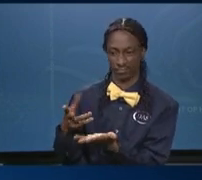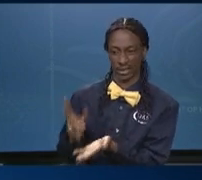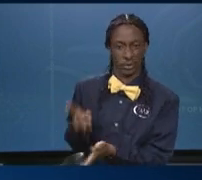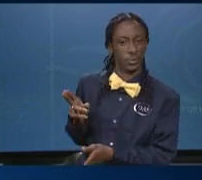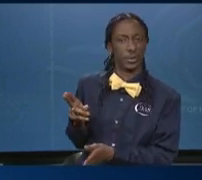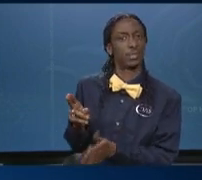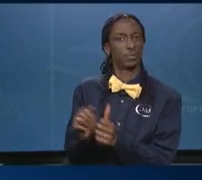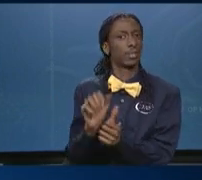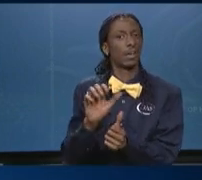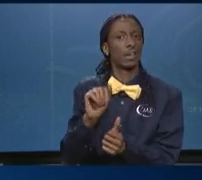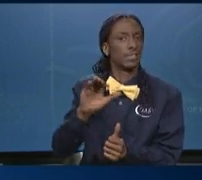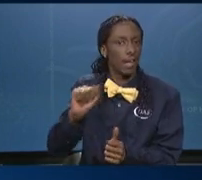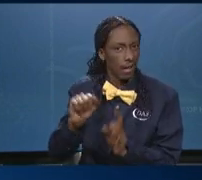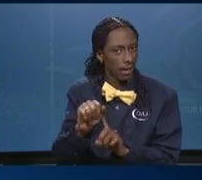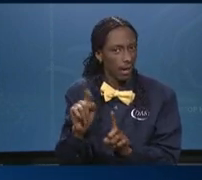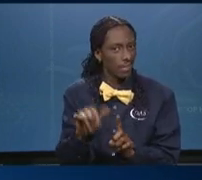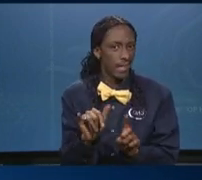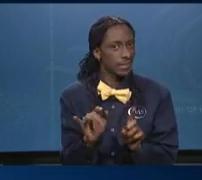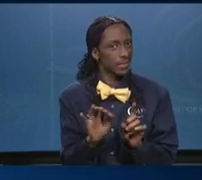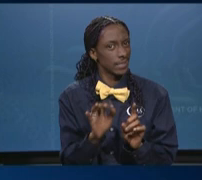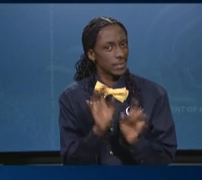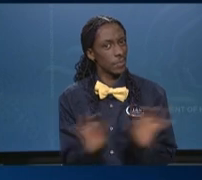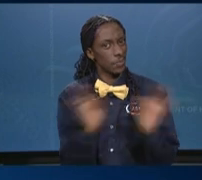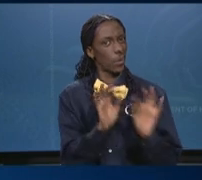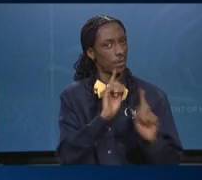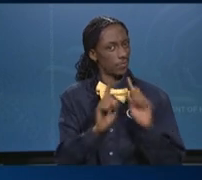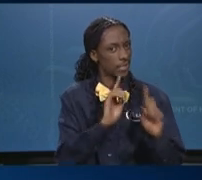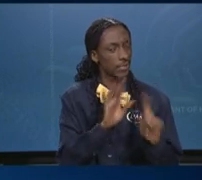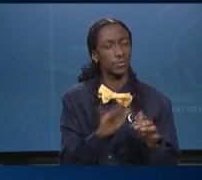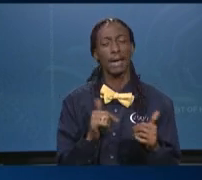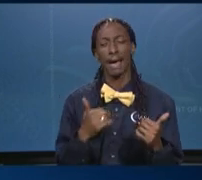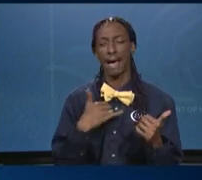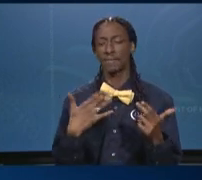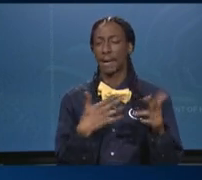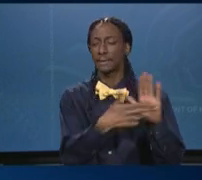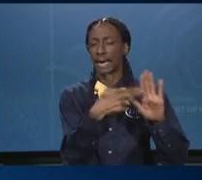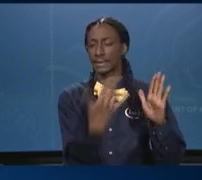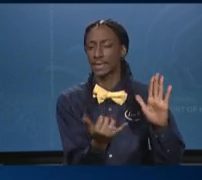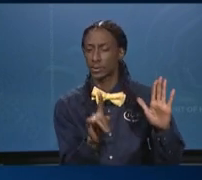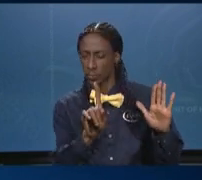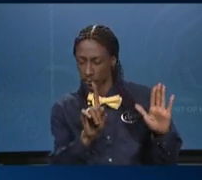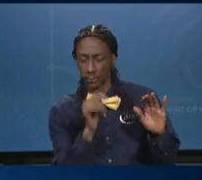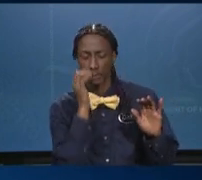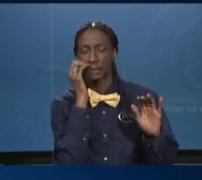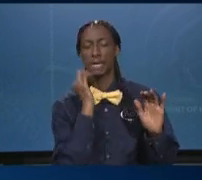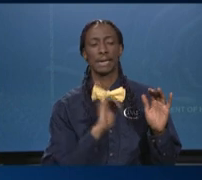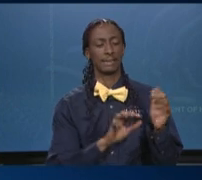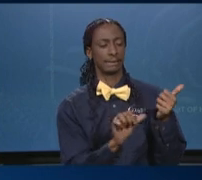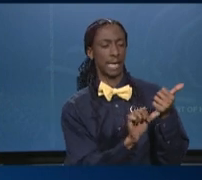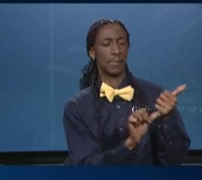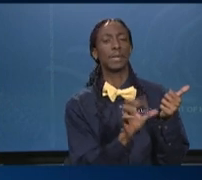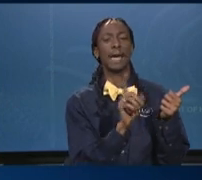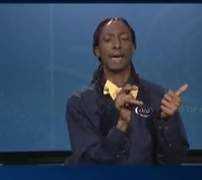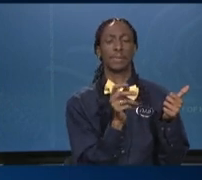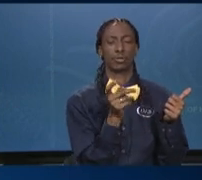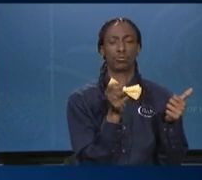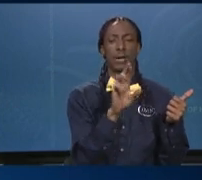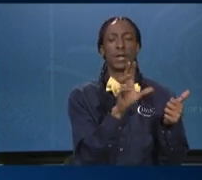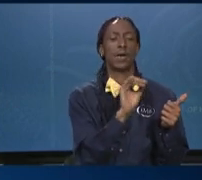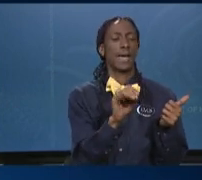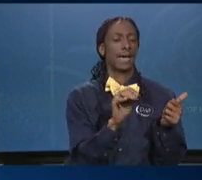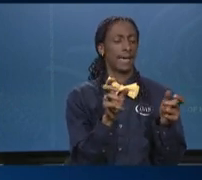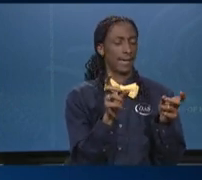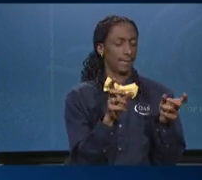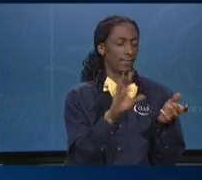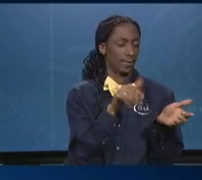cool conversation. I have my titles here, so bear with me for a moment. So we're gonna start with Deputy Administrator and Director of the Center for